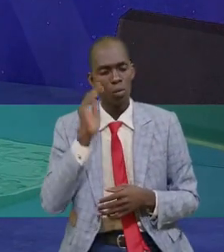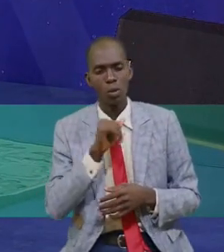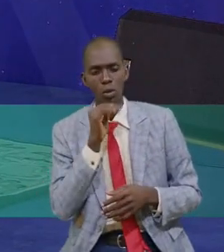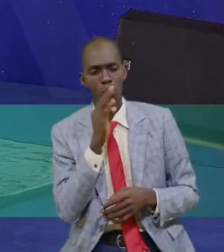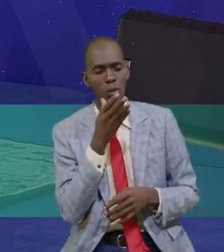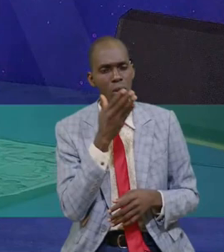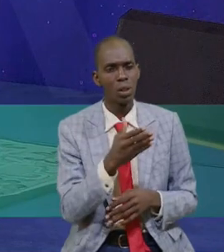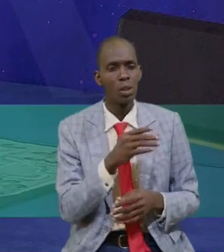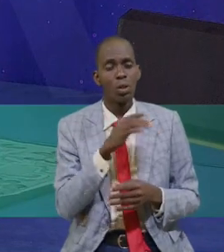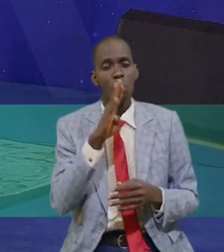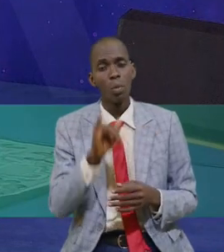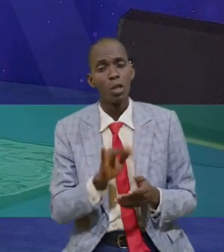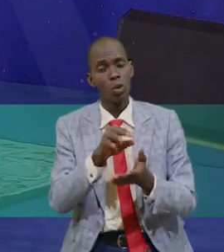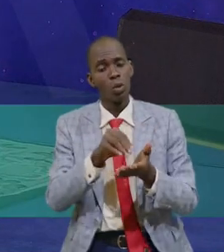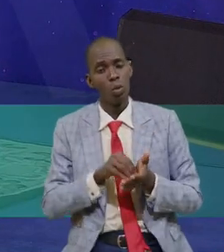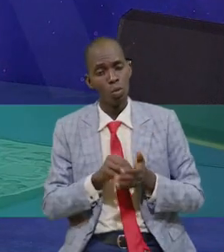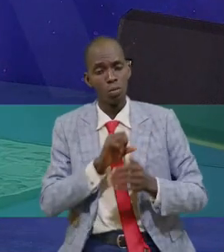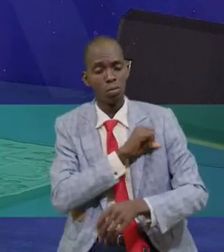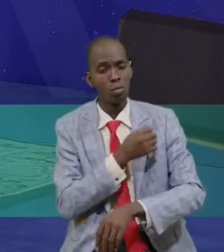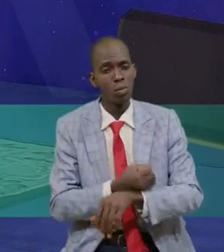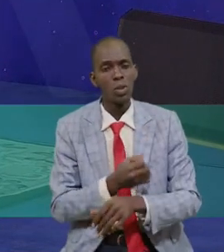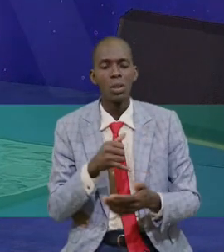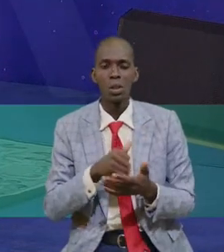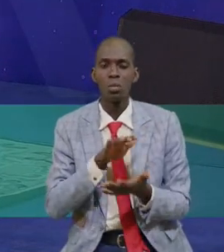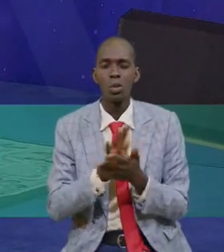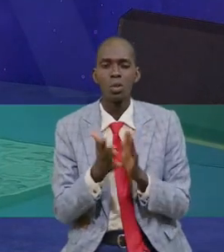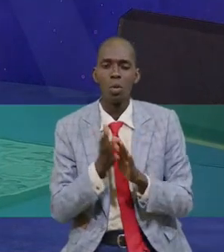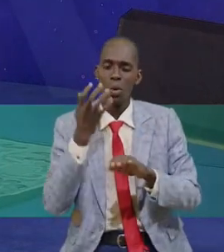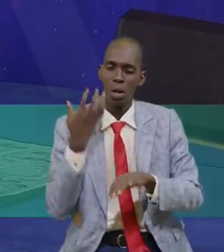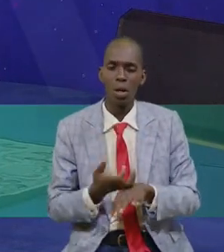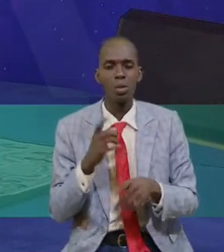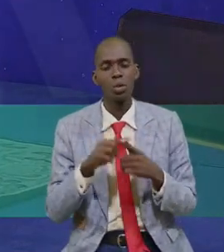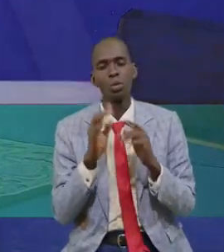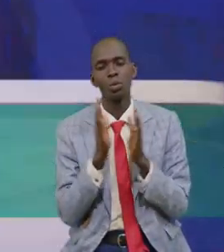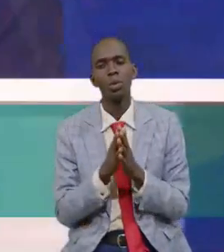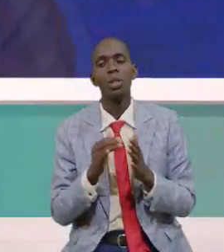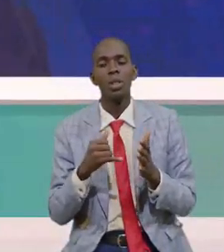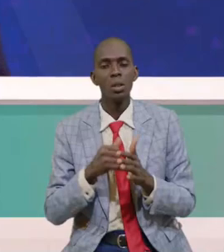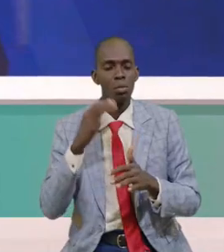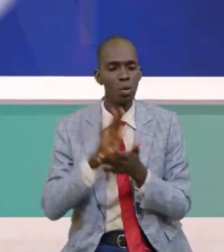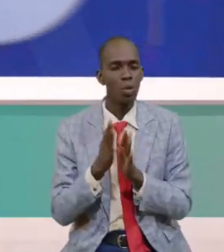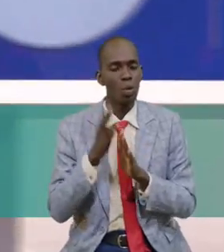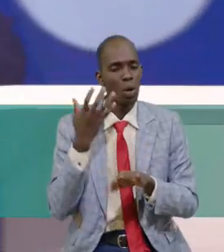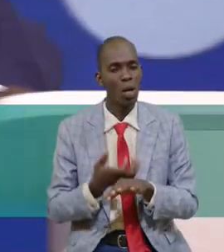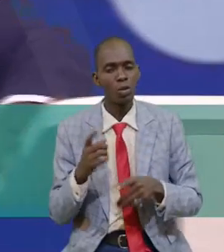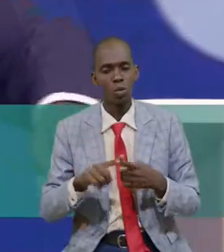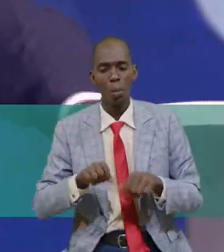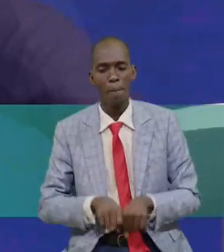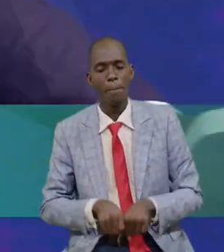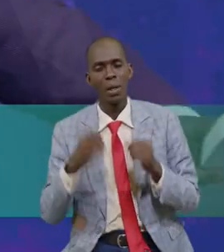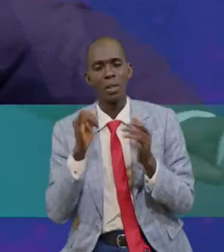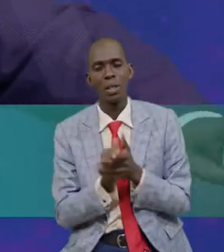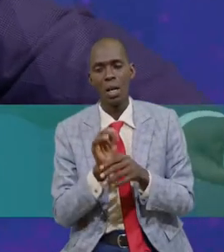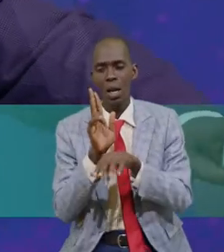your strength, it's difficult to break the habit that had been with you for